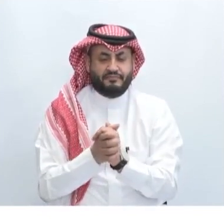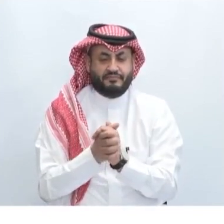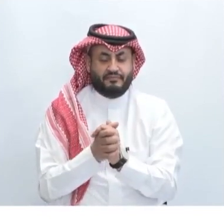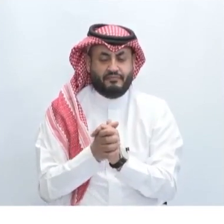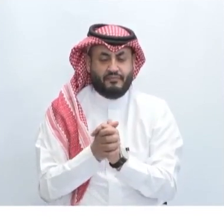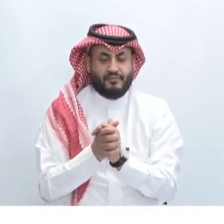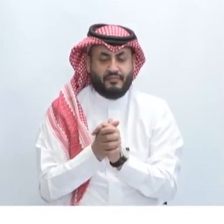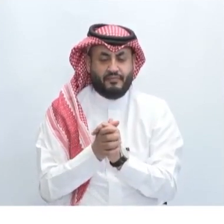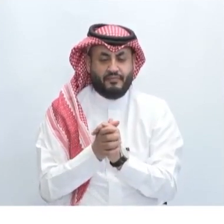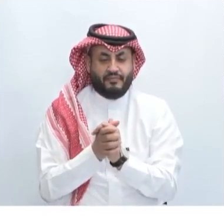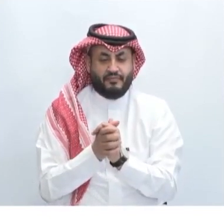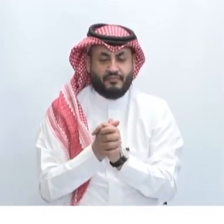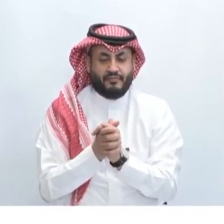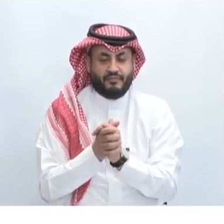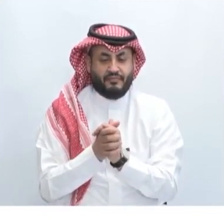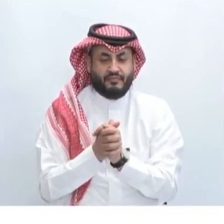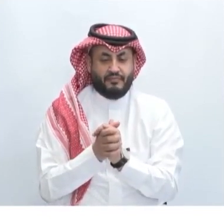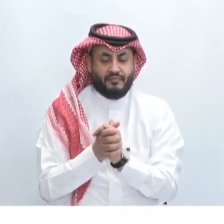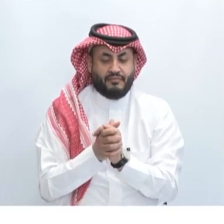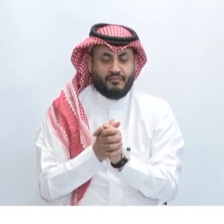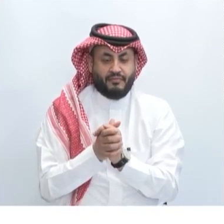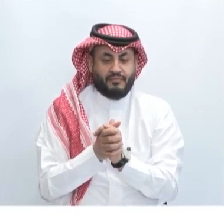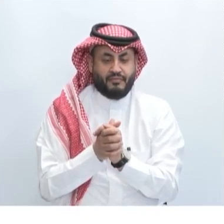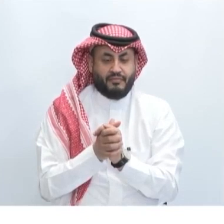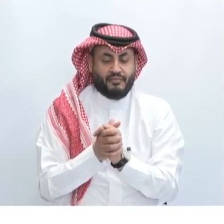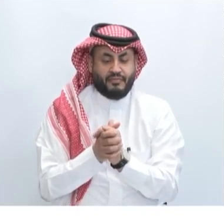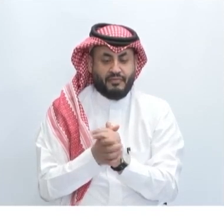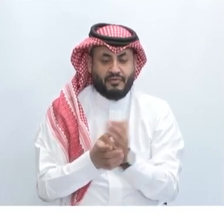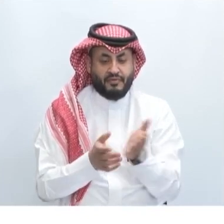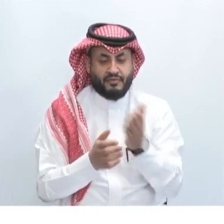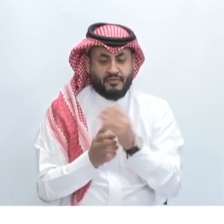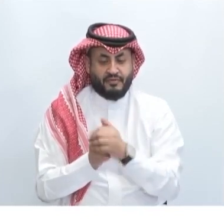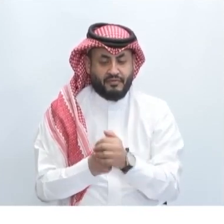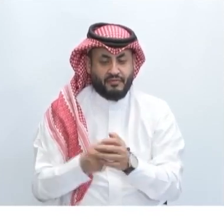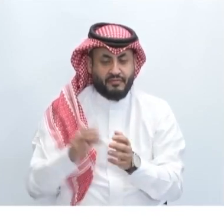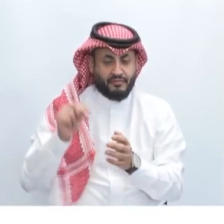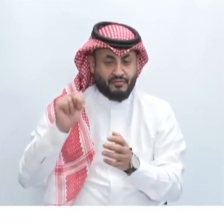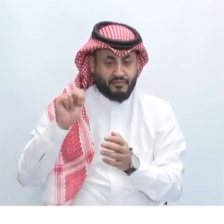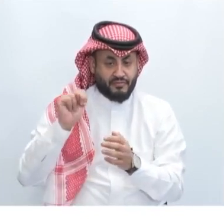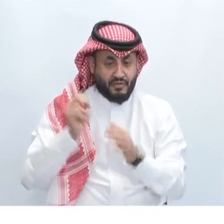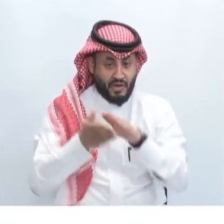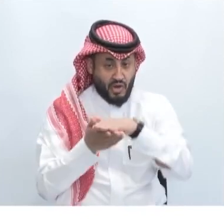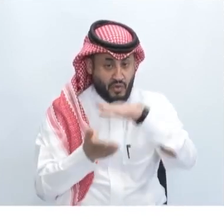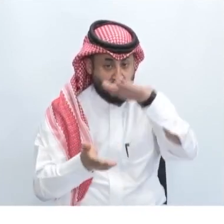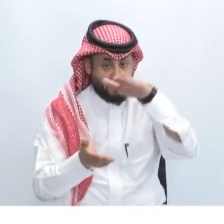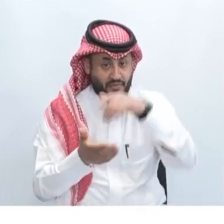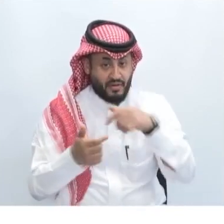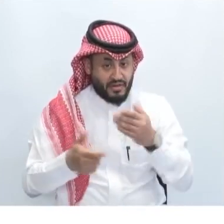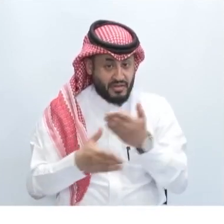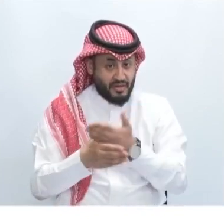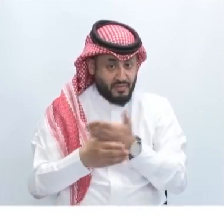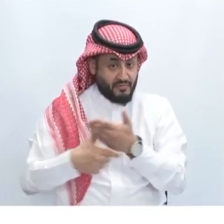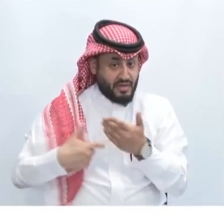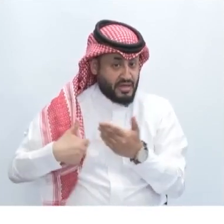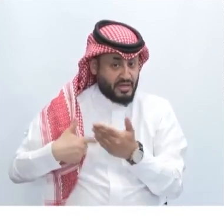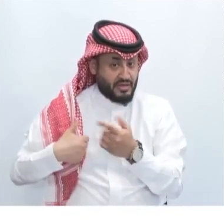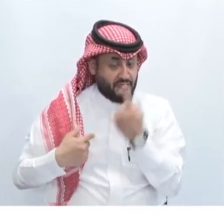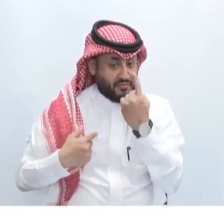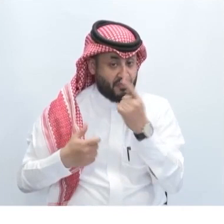and learn how to or where to put your pen and how to